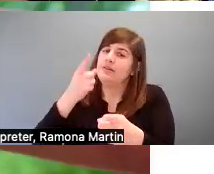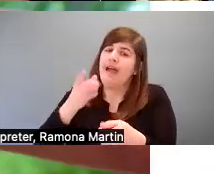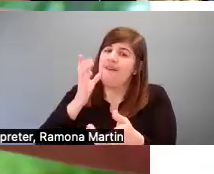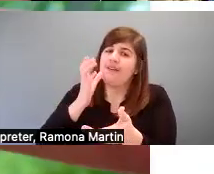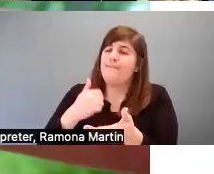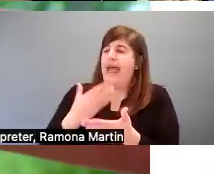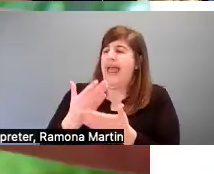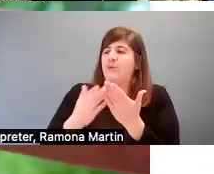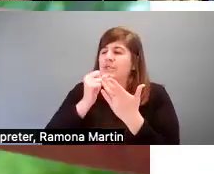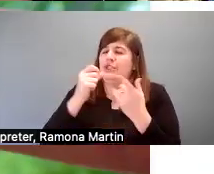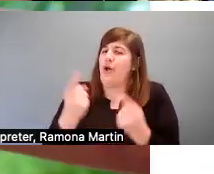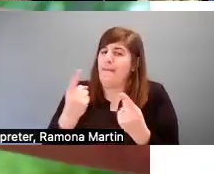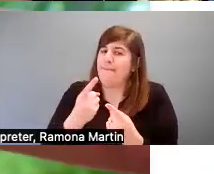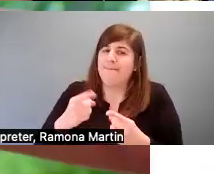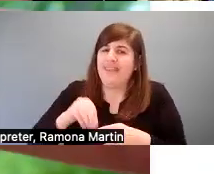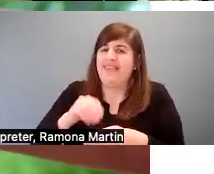photo.